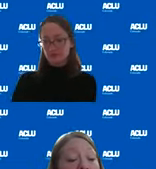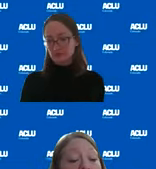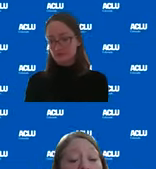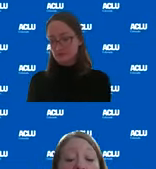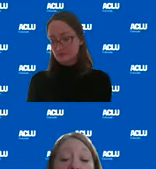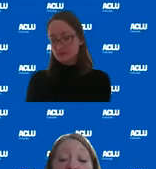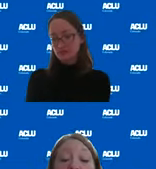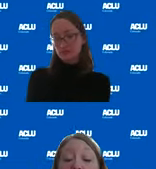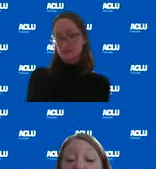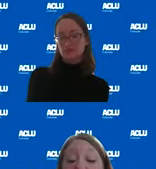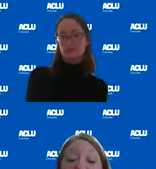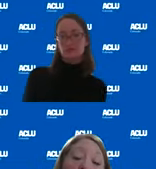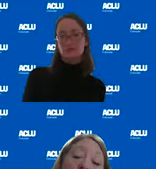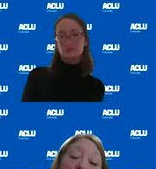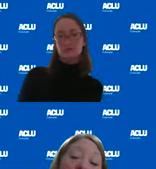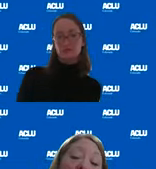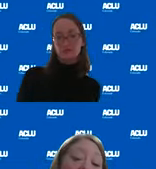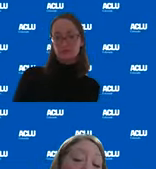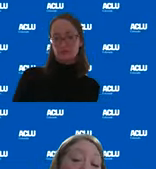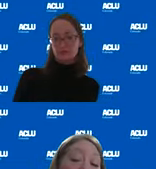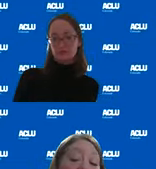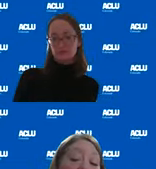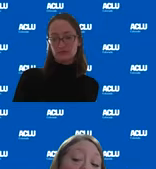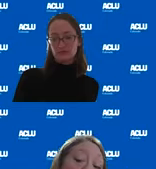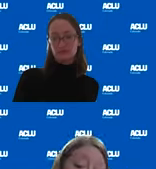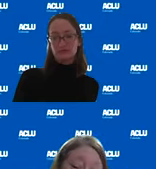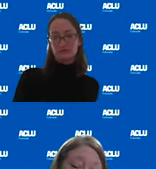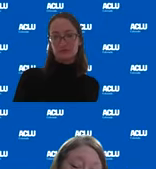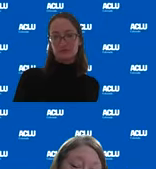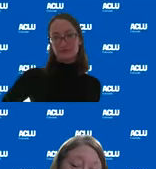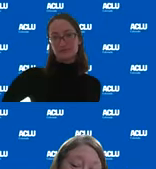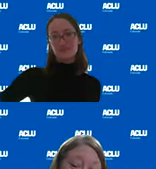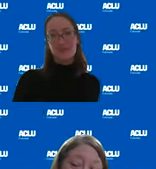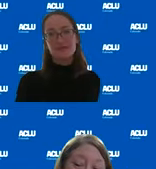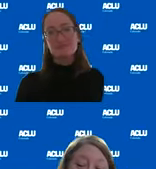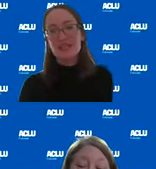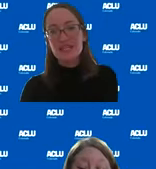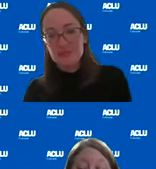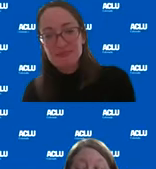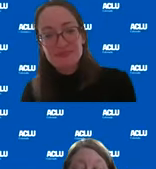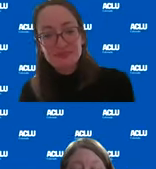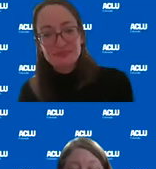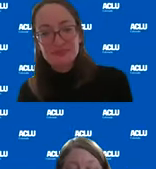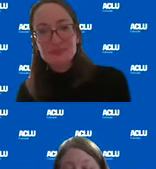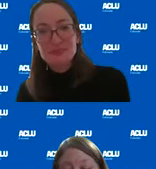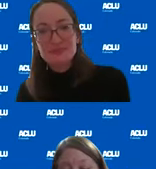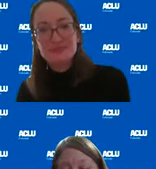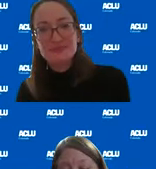information, and we hope that all of you will join us tomorrow at 4. Thank you.